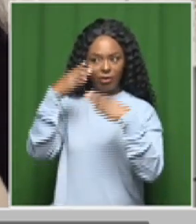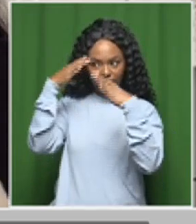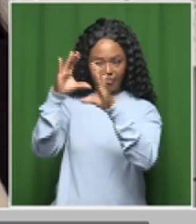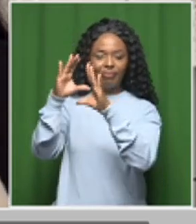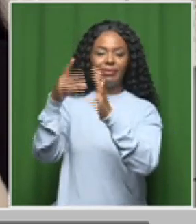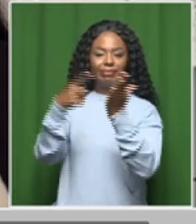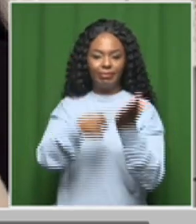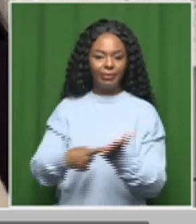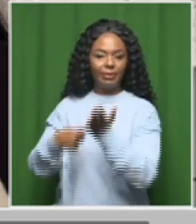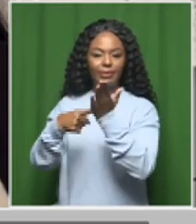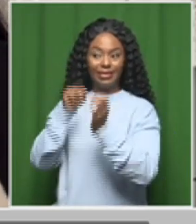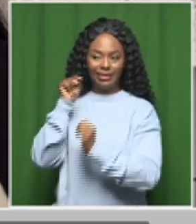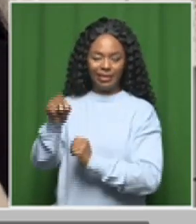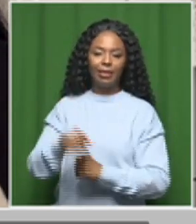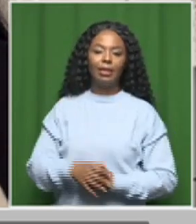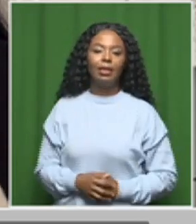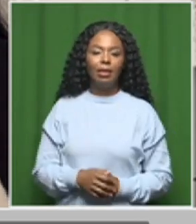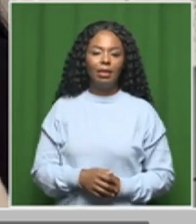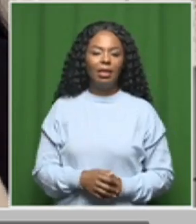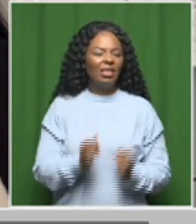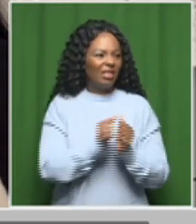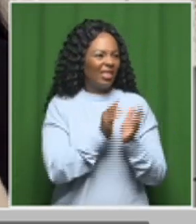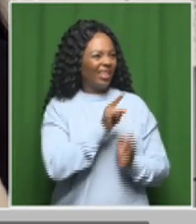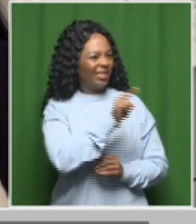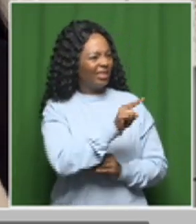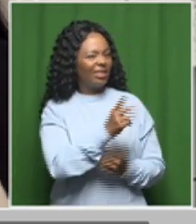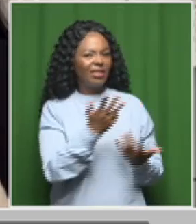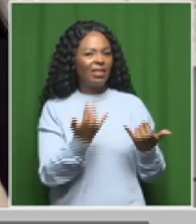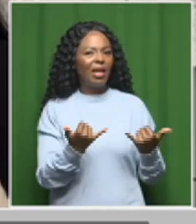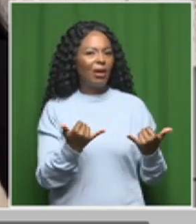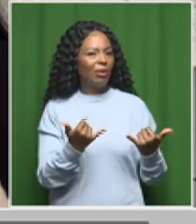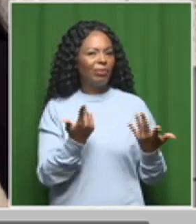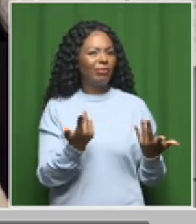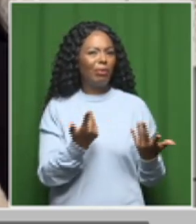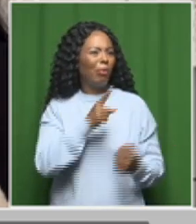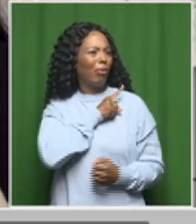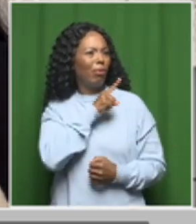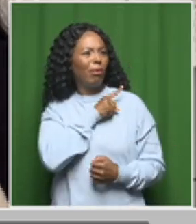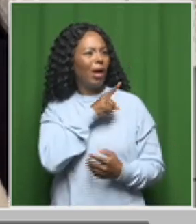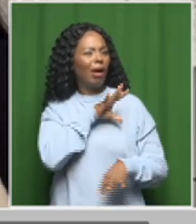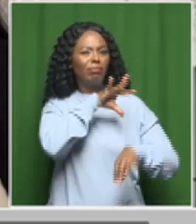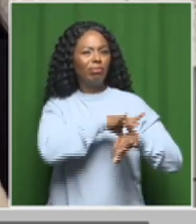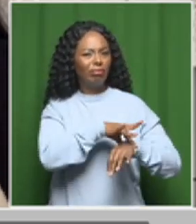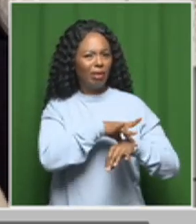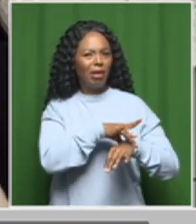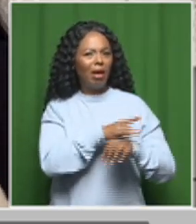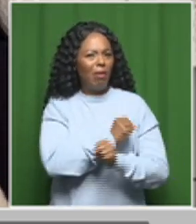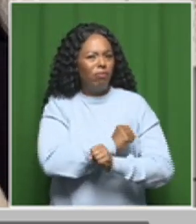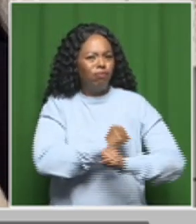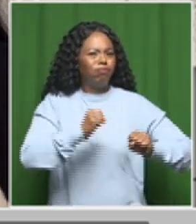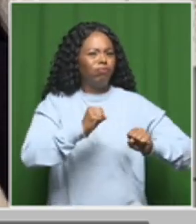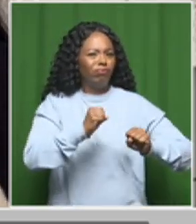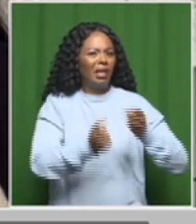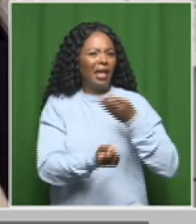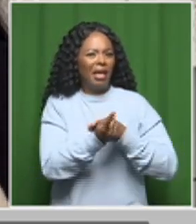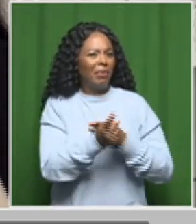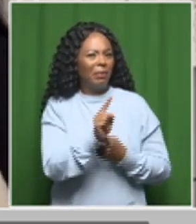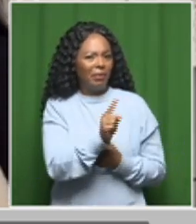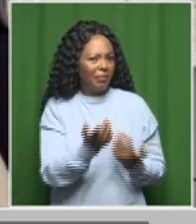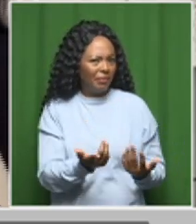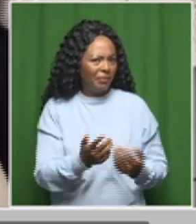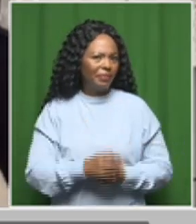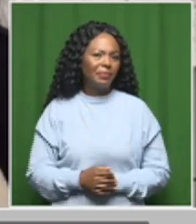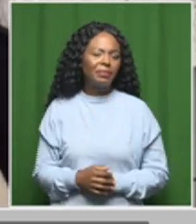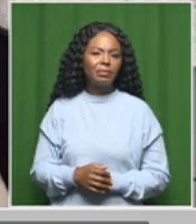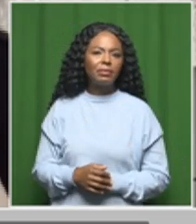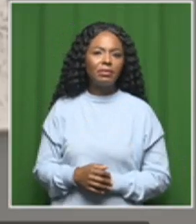let's start with the causes. What are some of the main causes of obesity in the South African context?